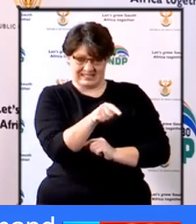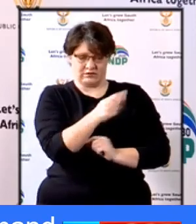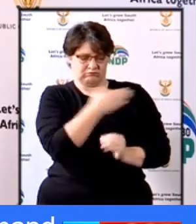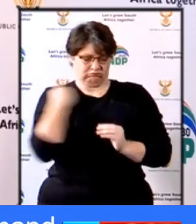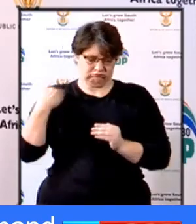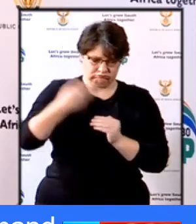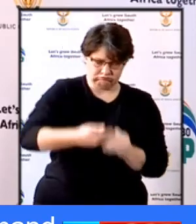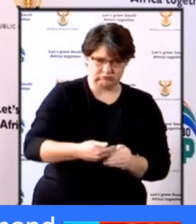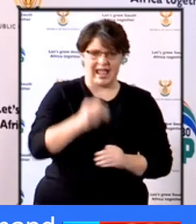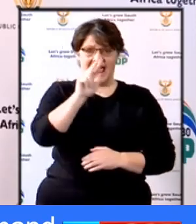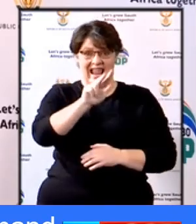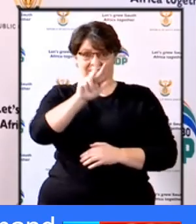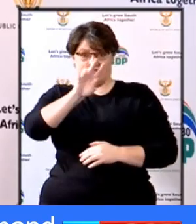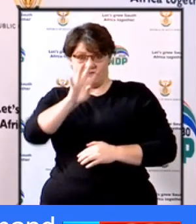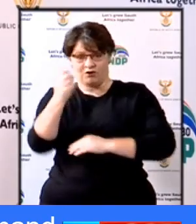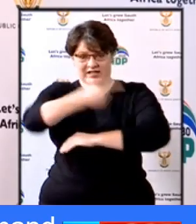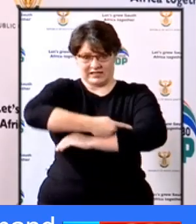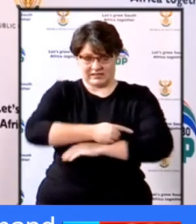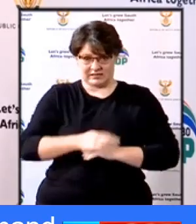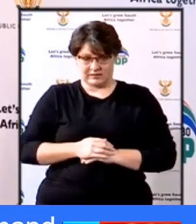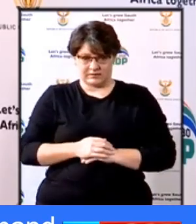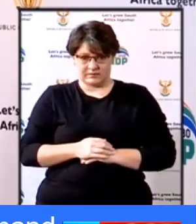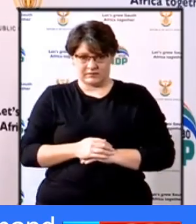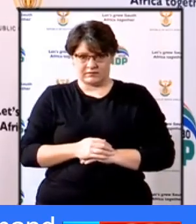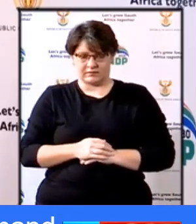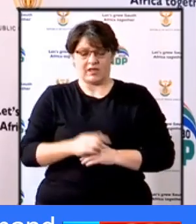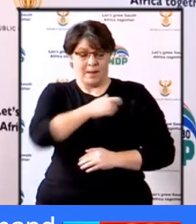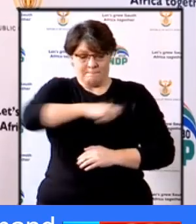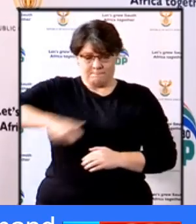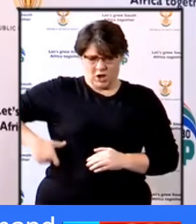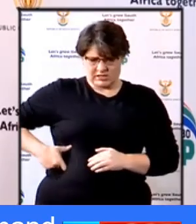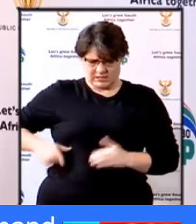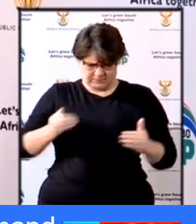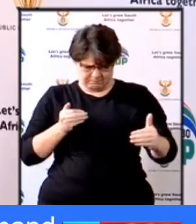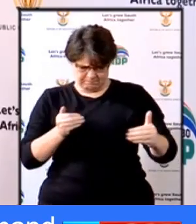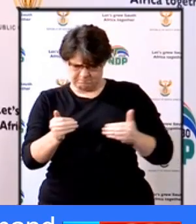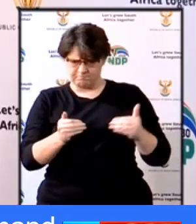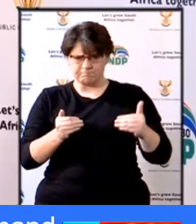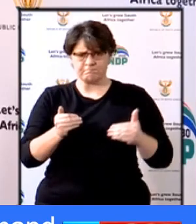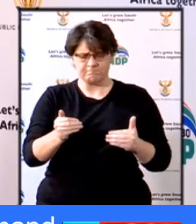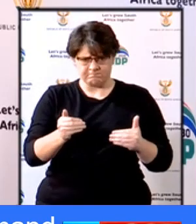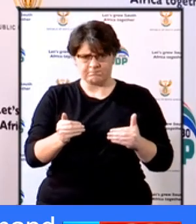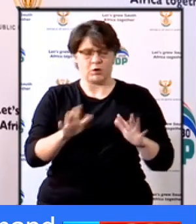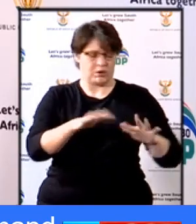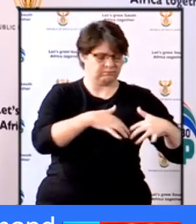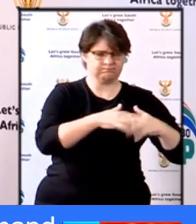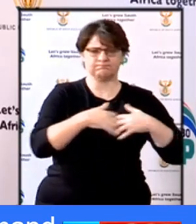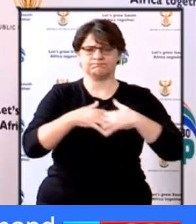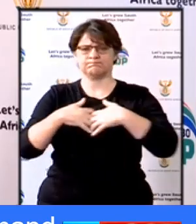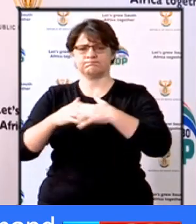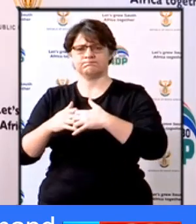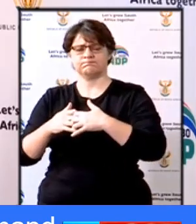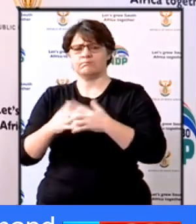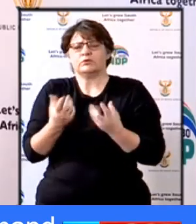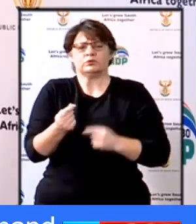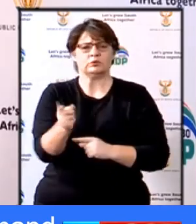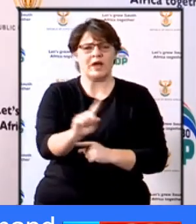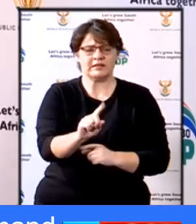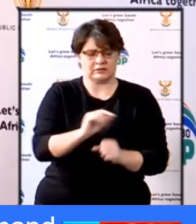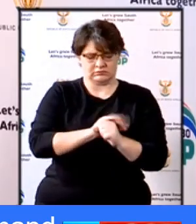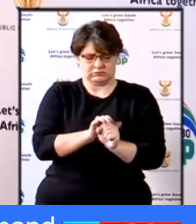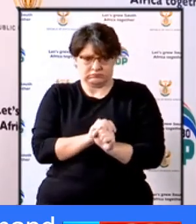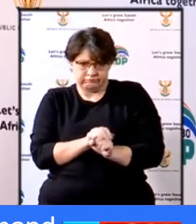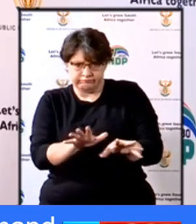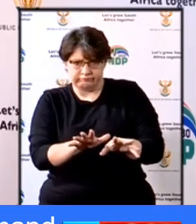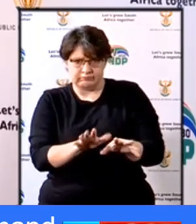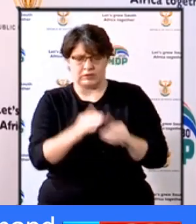day onwards, led by the steady hand of the President, we have put in place measures to contain the spread of the